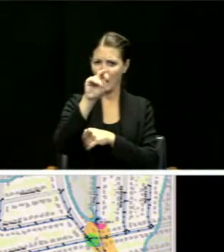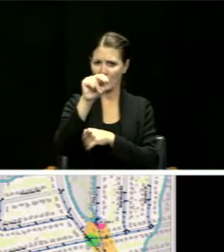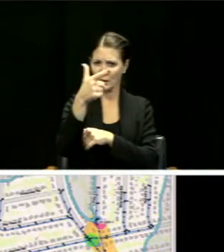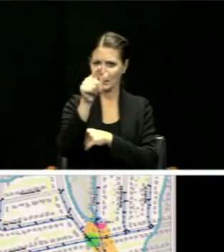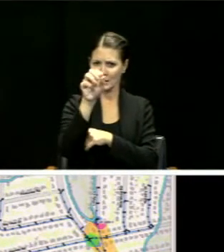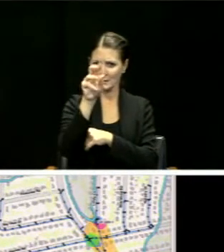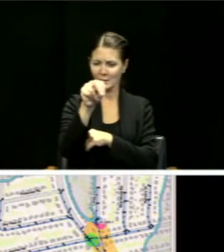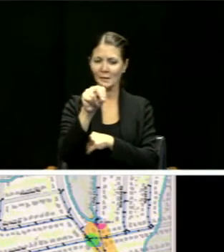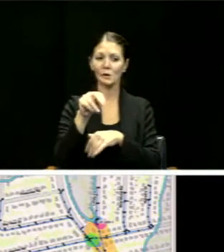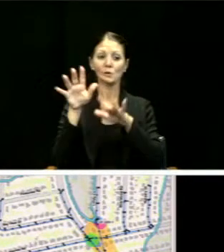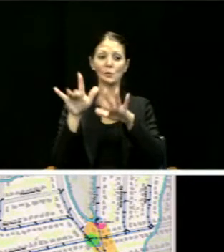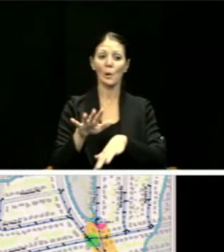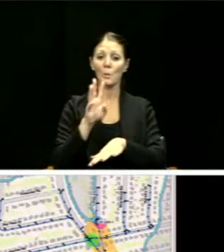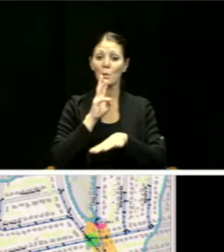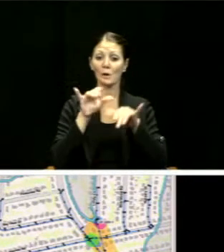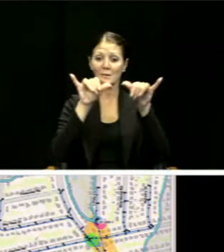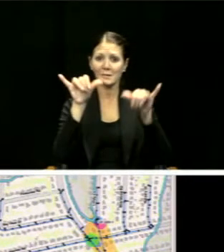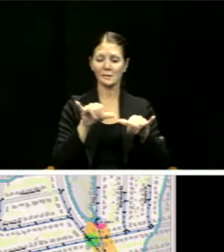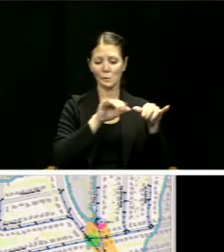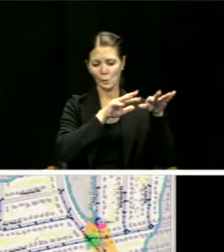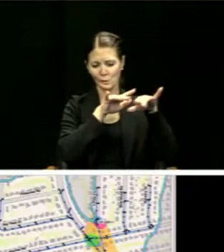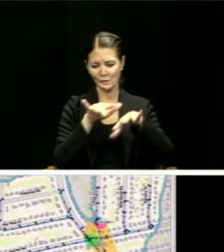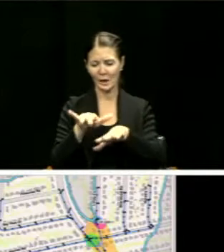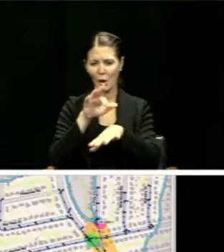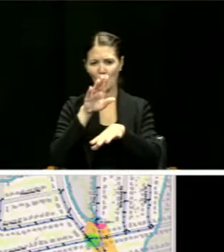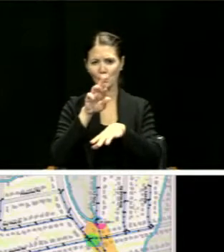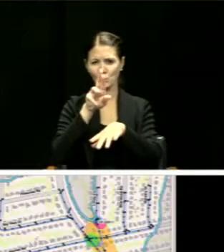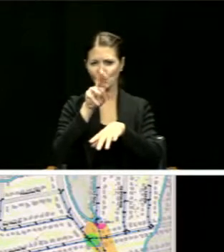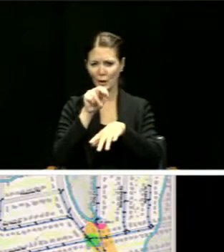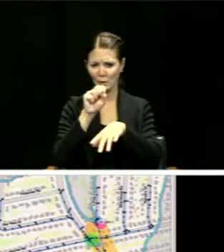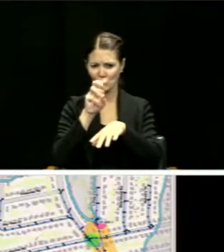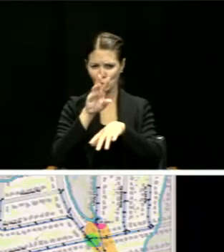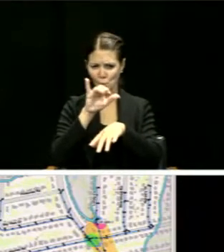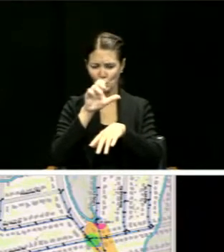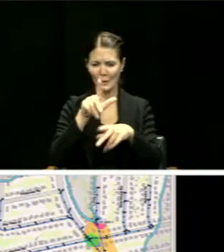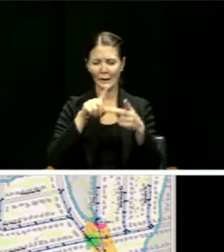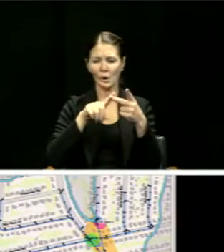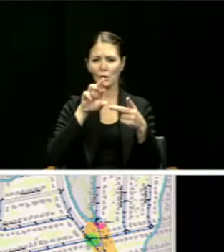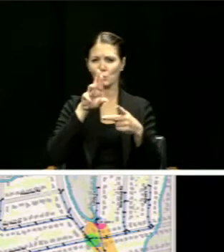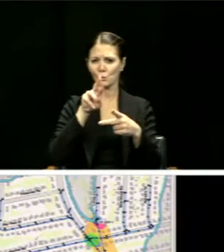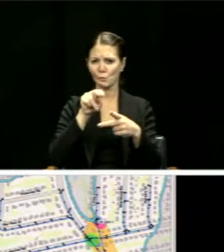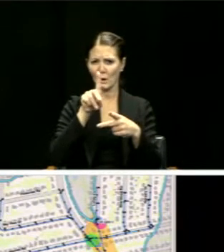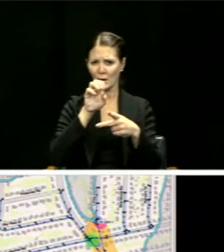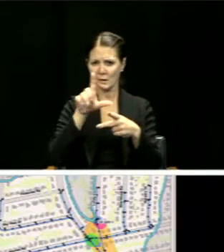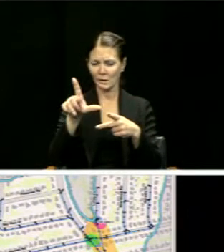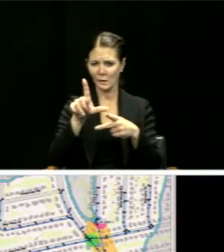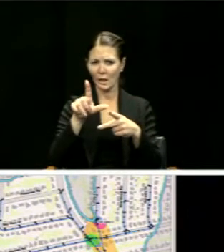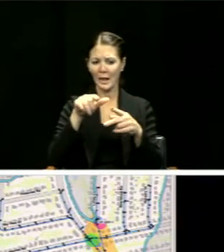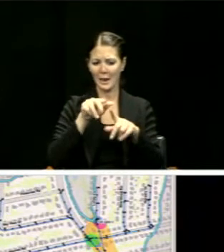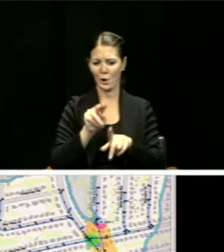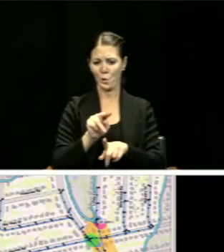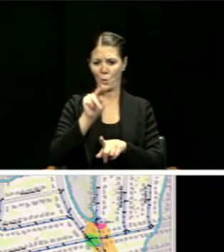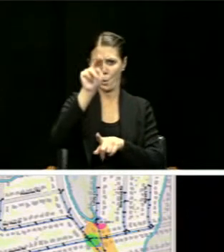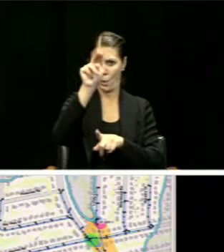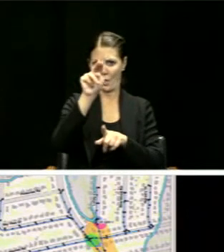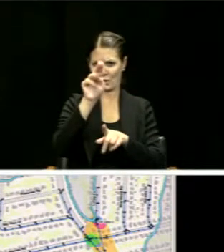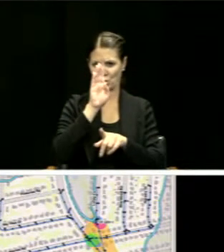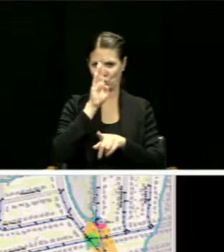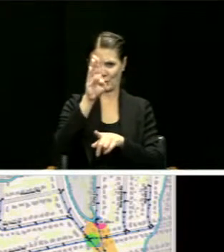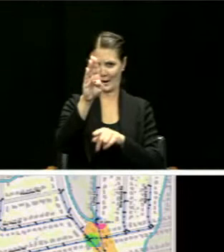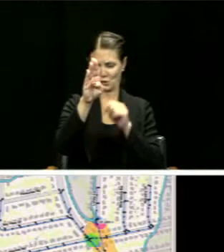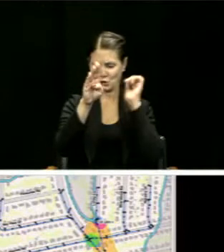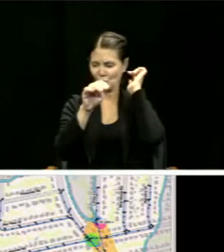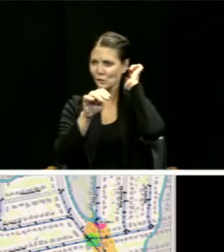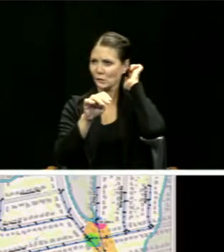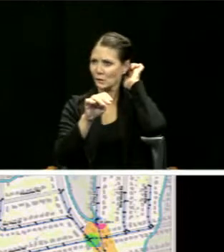the stormwater system goes down Brunswick and it goes down Arundel Avenue, all flowing in the northerly direction. And